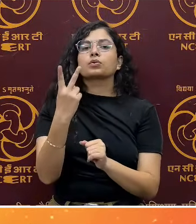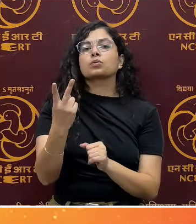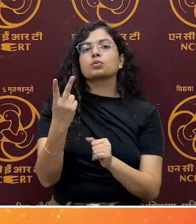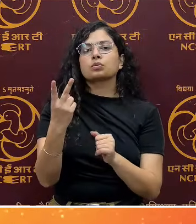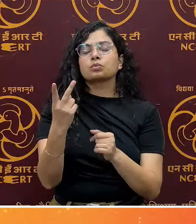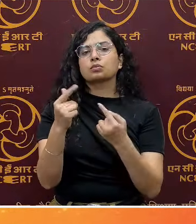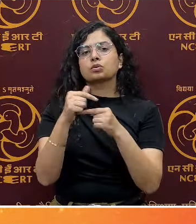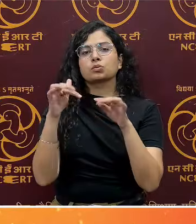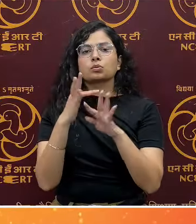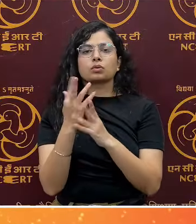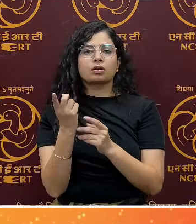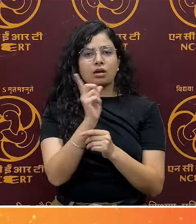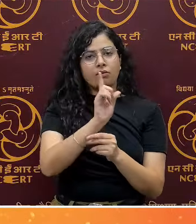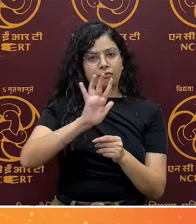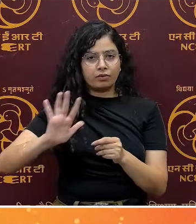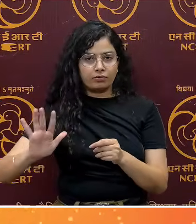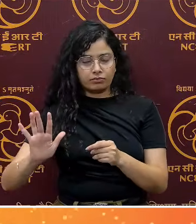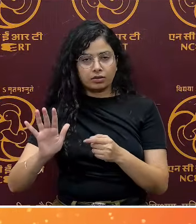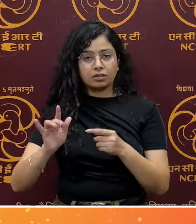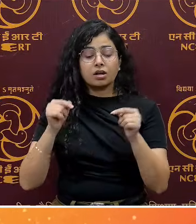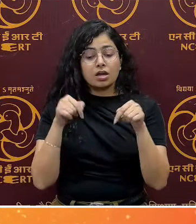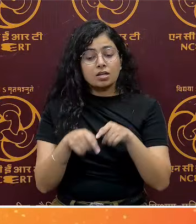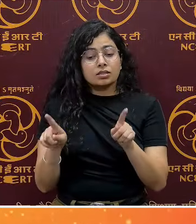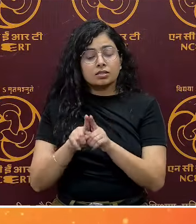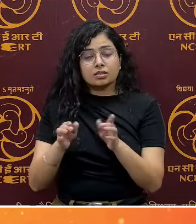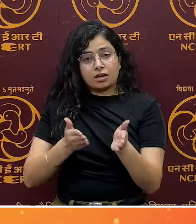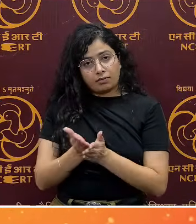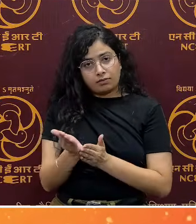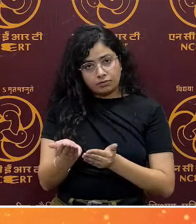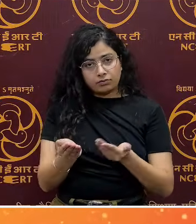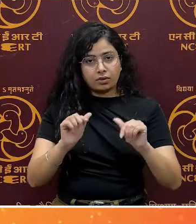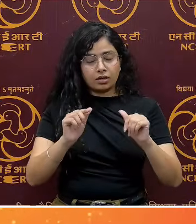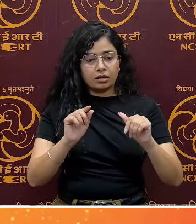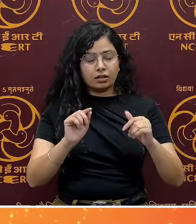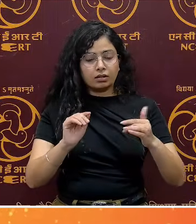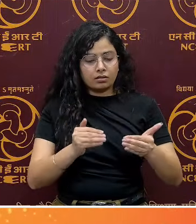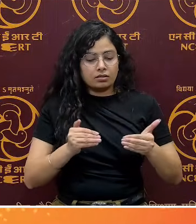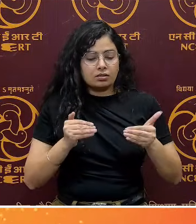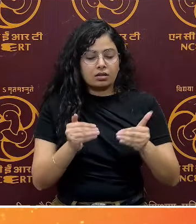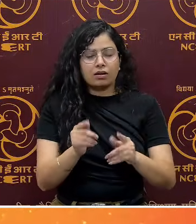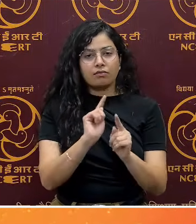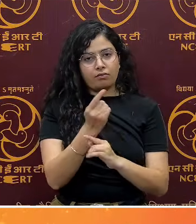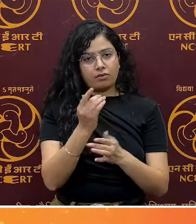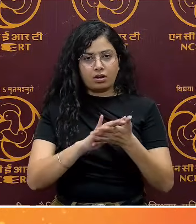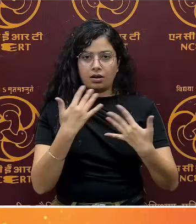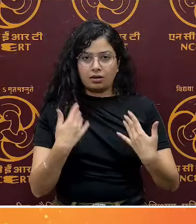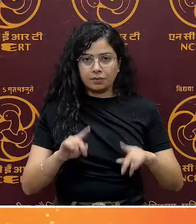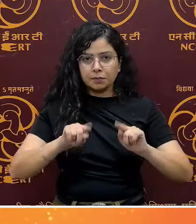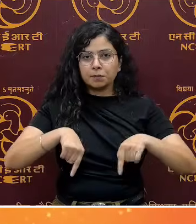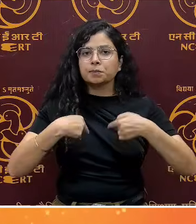the this. In this way we have completed step 1. Now we will go to the step 2.